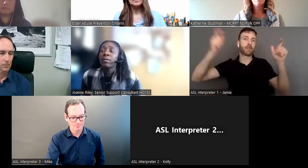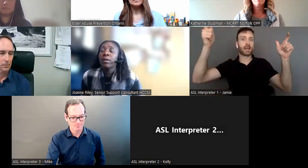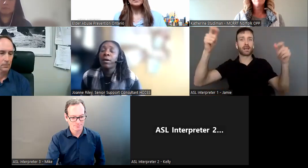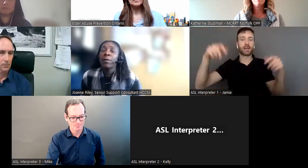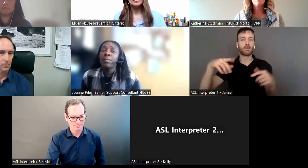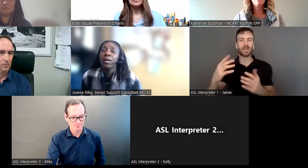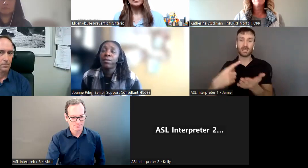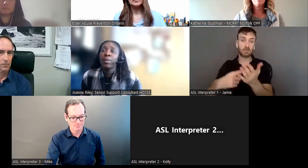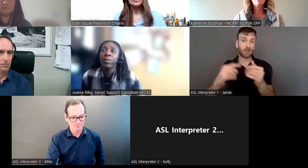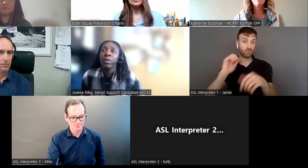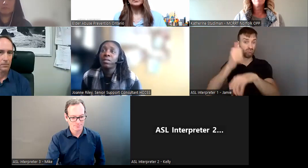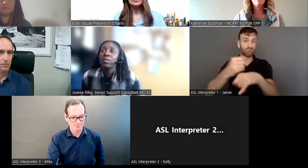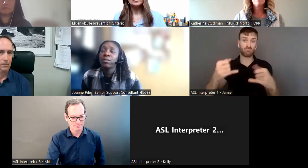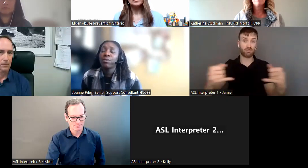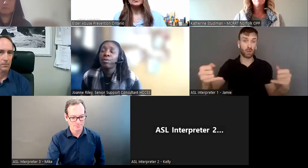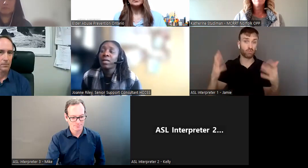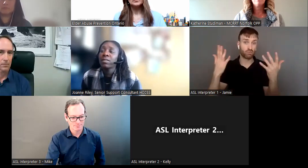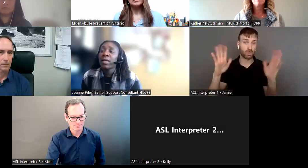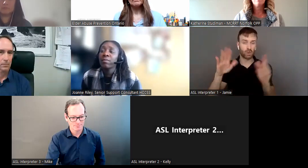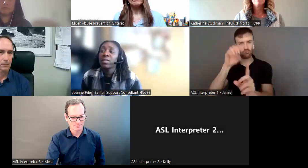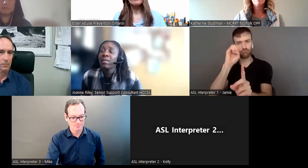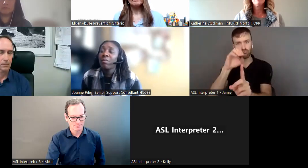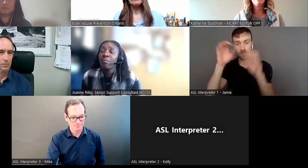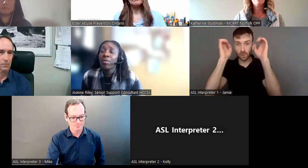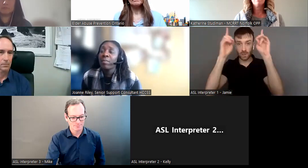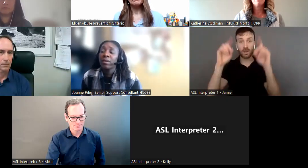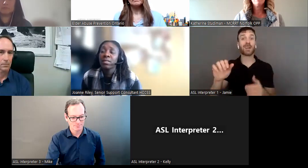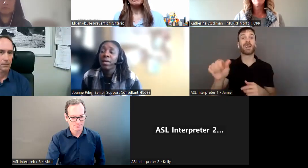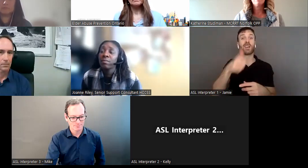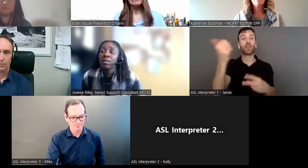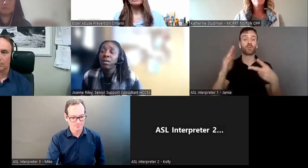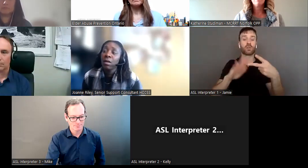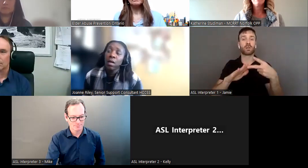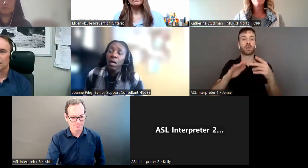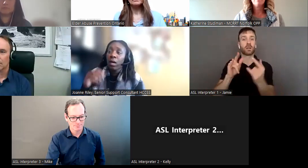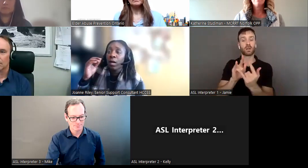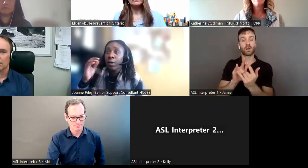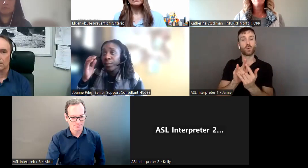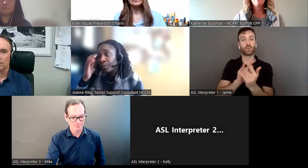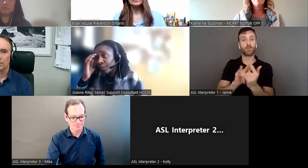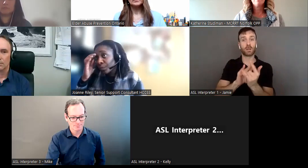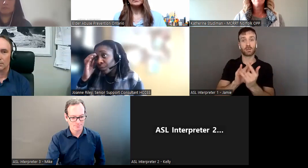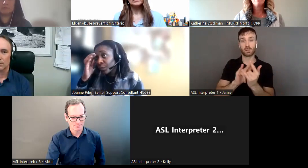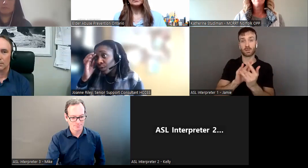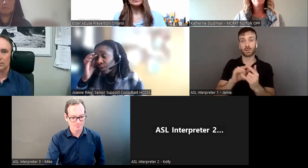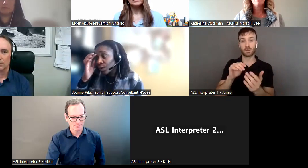And another big one is romance scams and that grandparent scams.